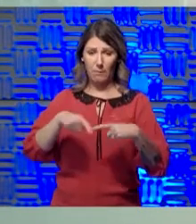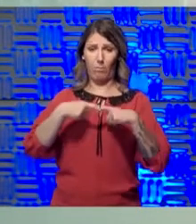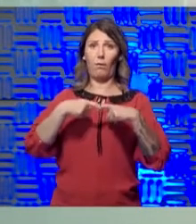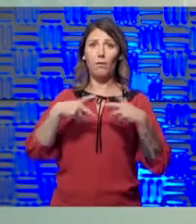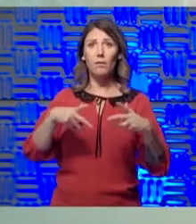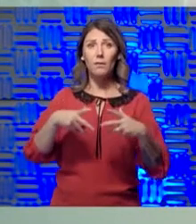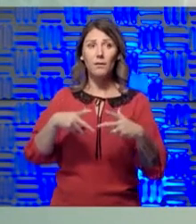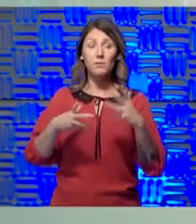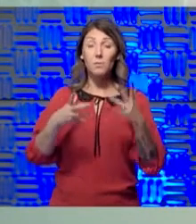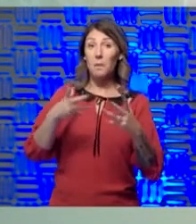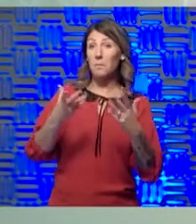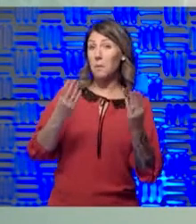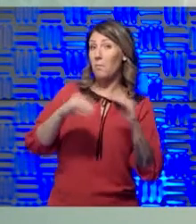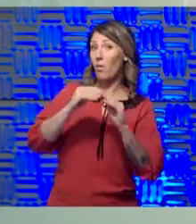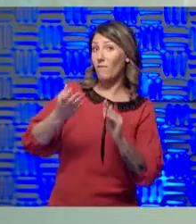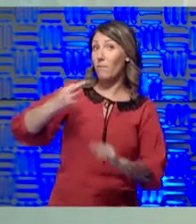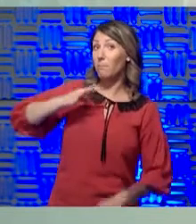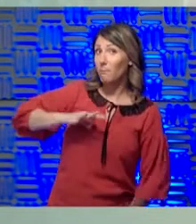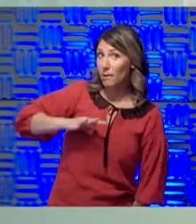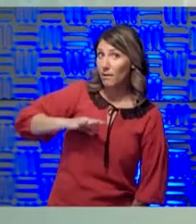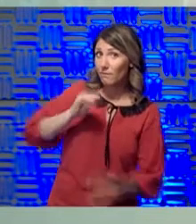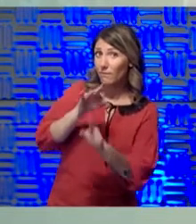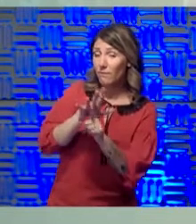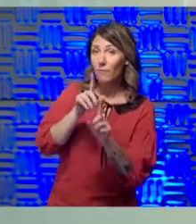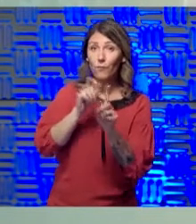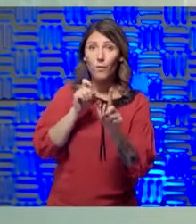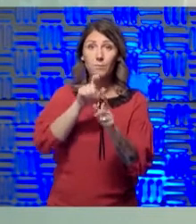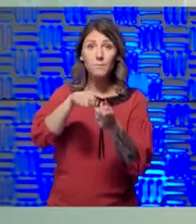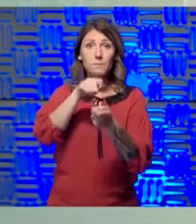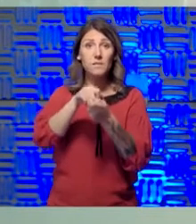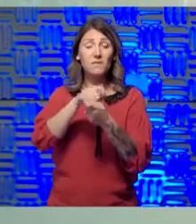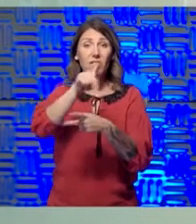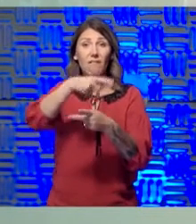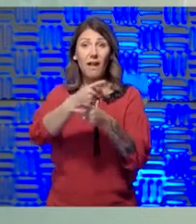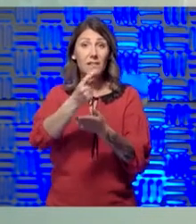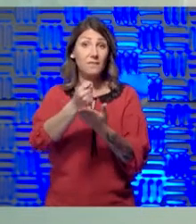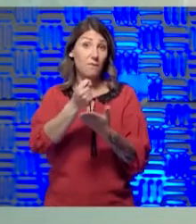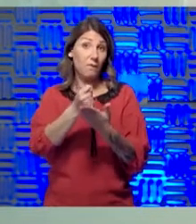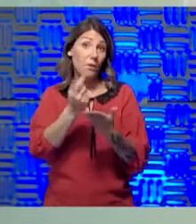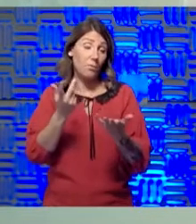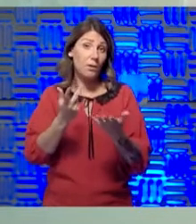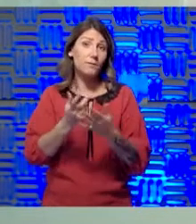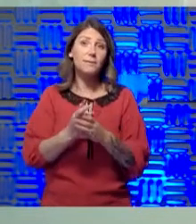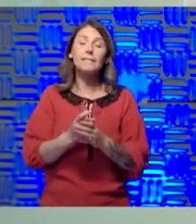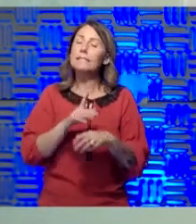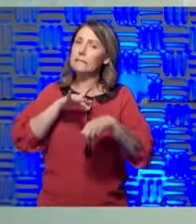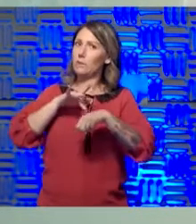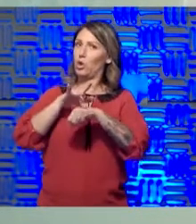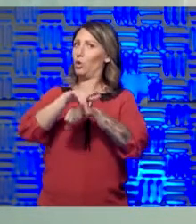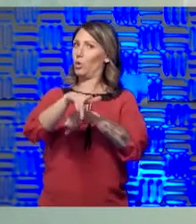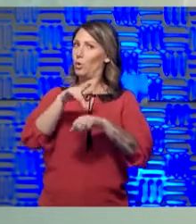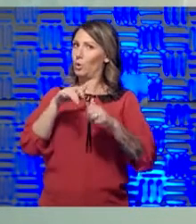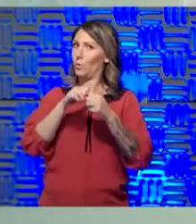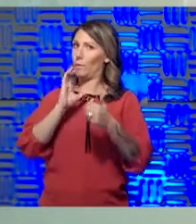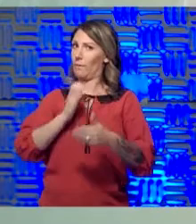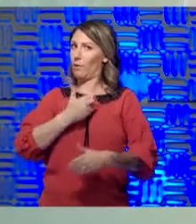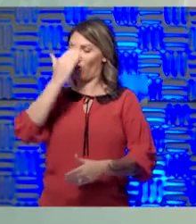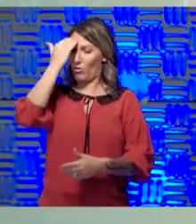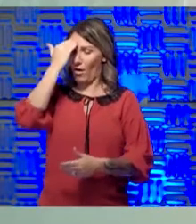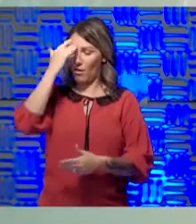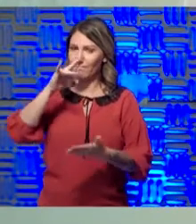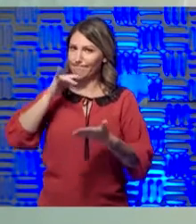a side benefit effect of certain types of these therapies, and that's still very early in our knowledge on that.